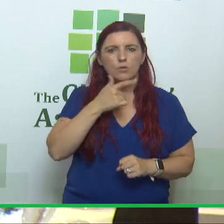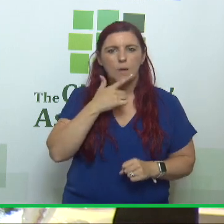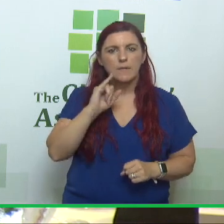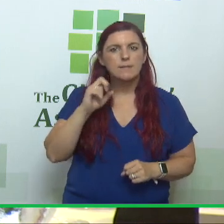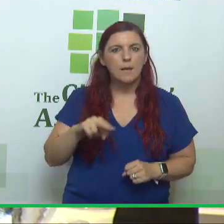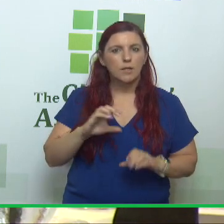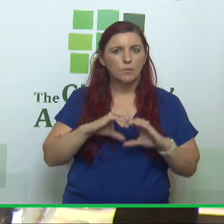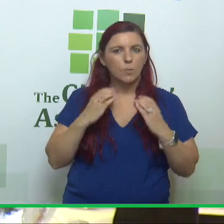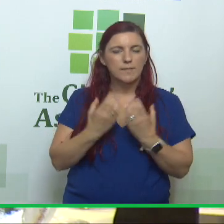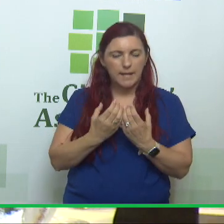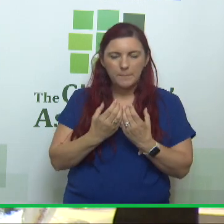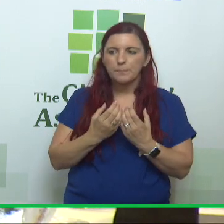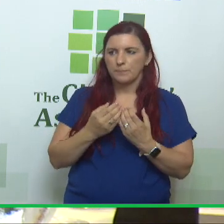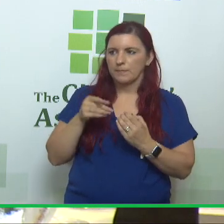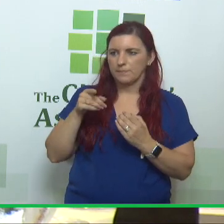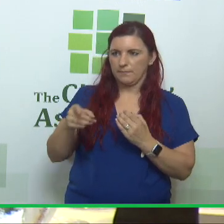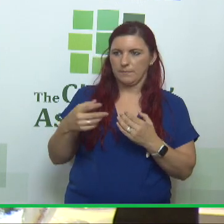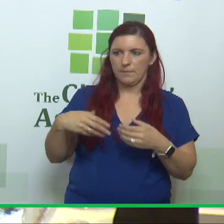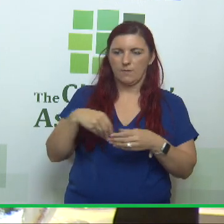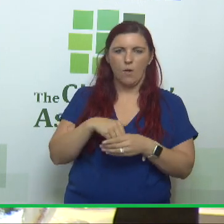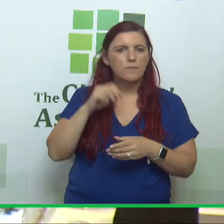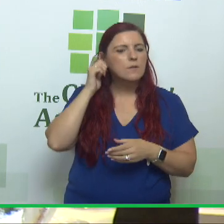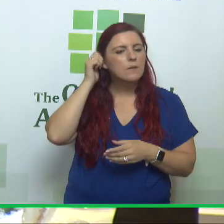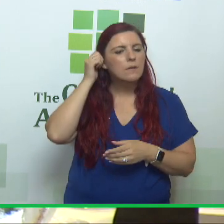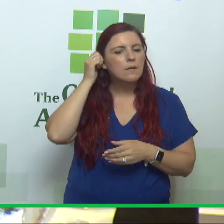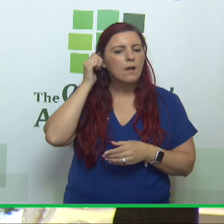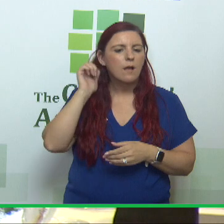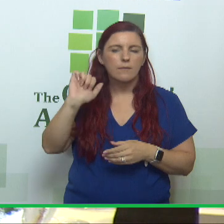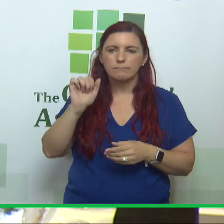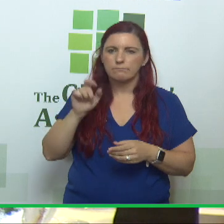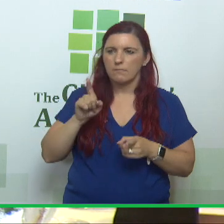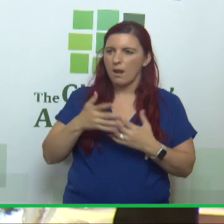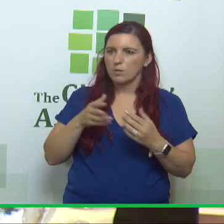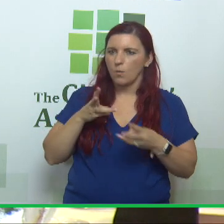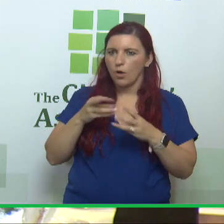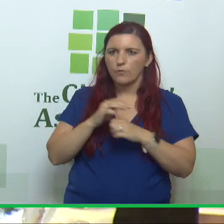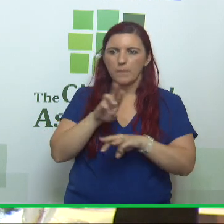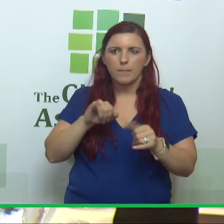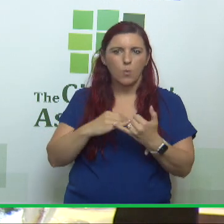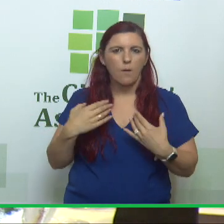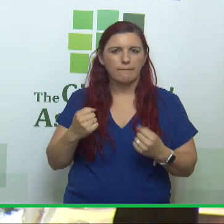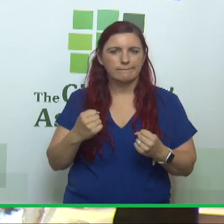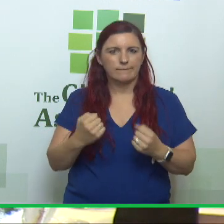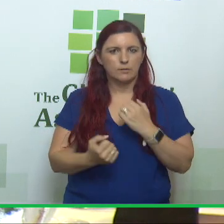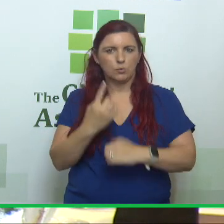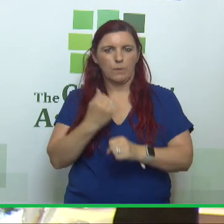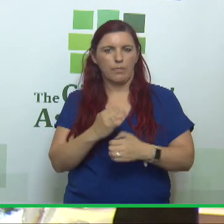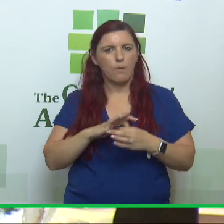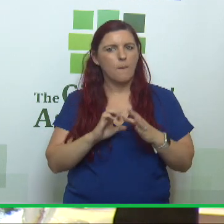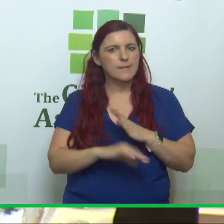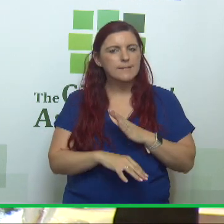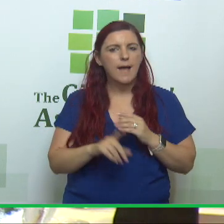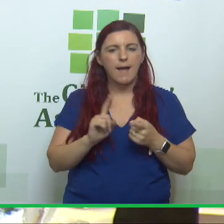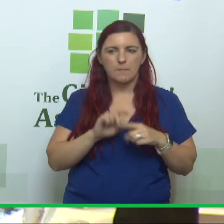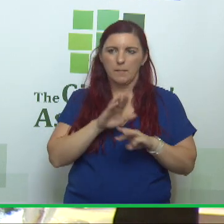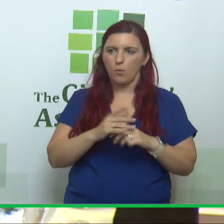be familiar with Simon Community all across the country in terms of the work they do for people suffering homeless and people being